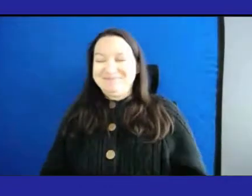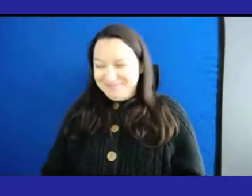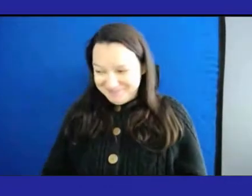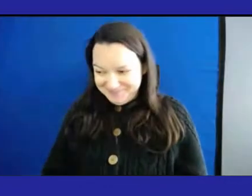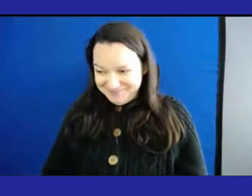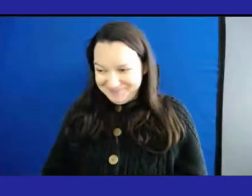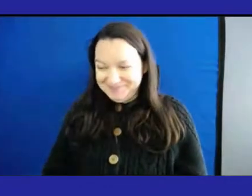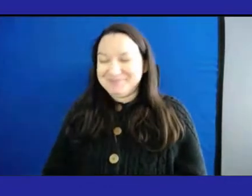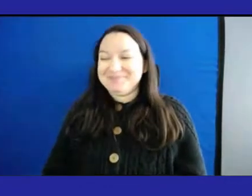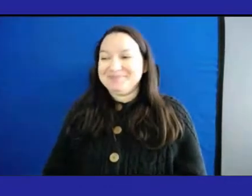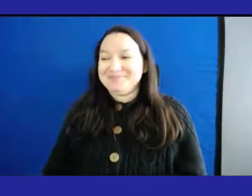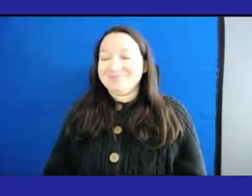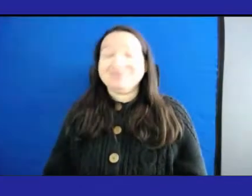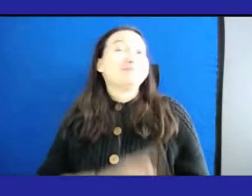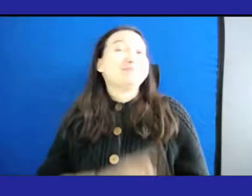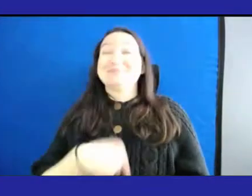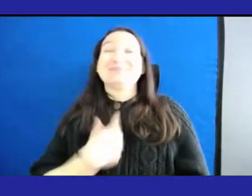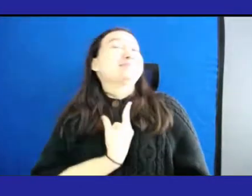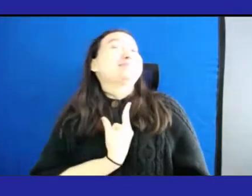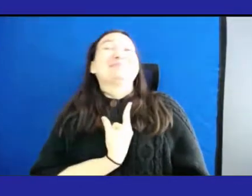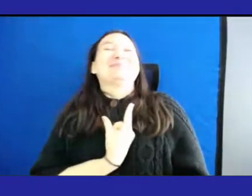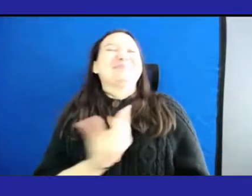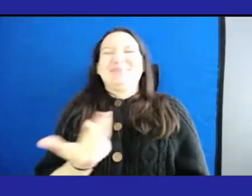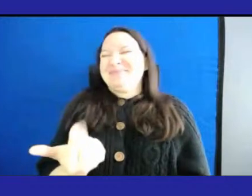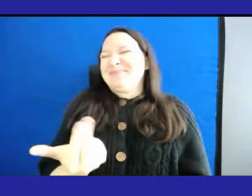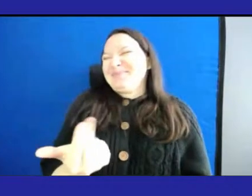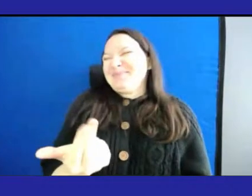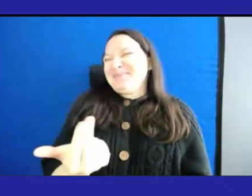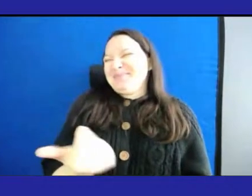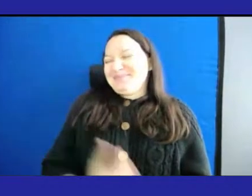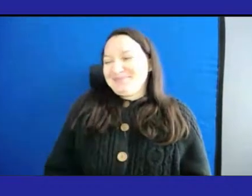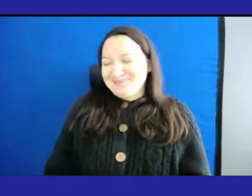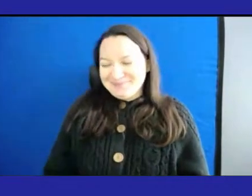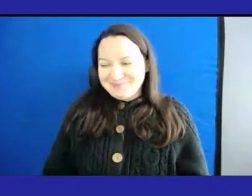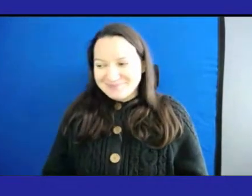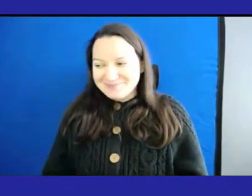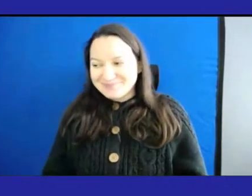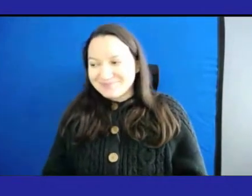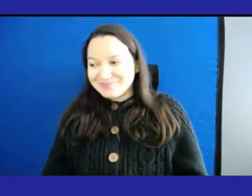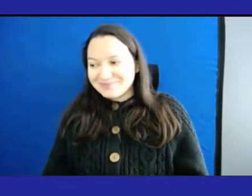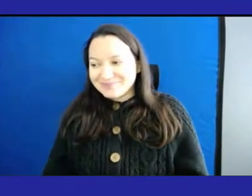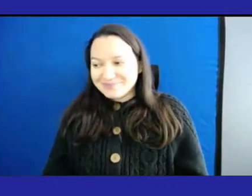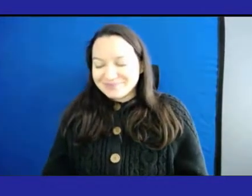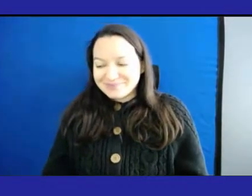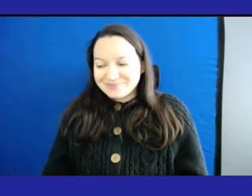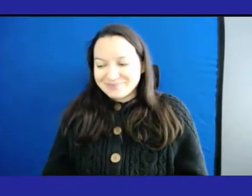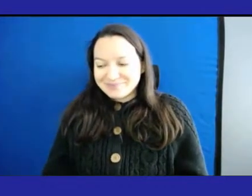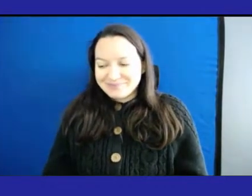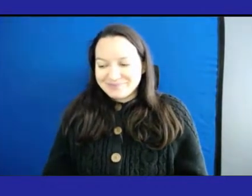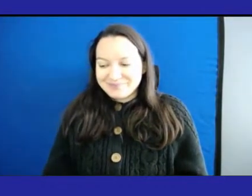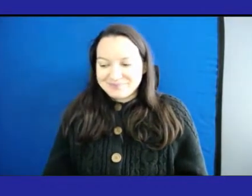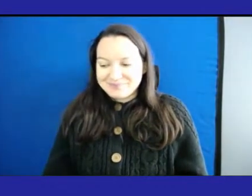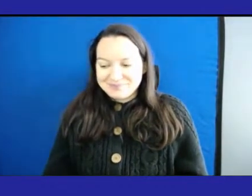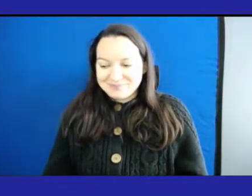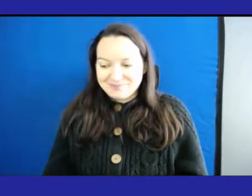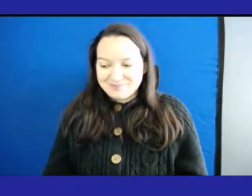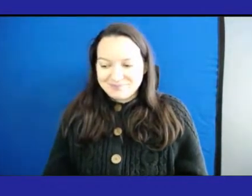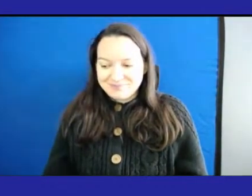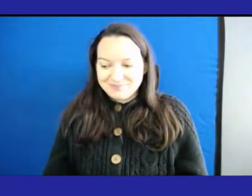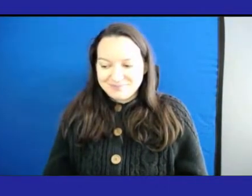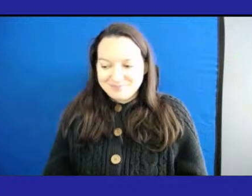I did it all by myself. Yeah, right. Take a lap. Nicole is a